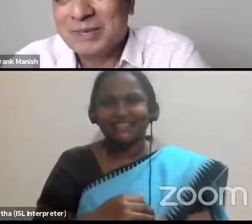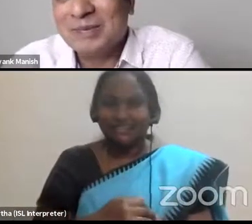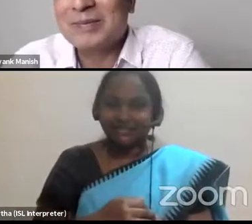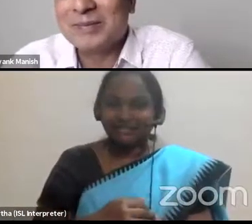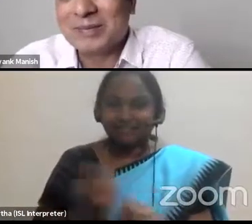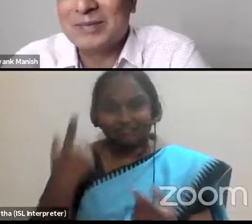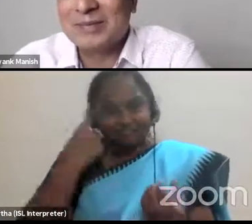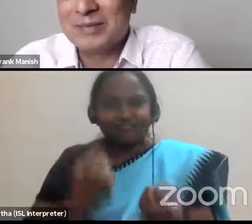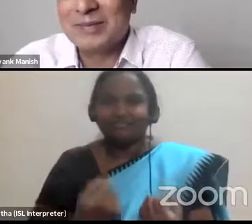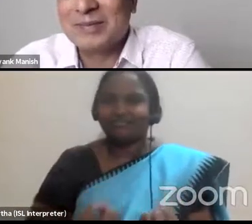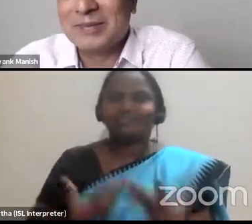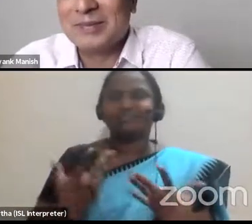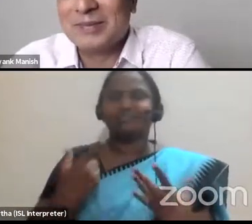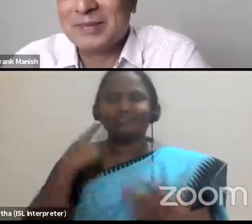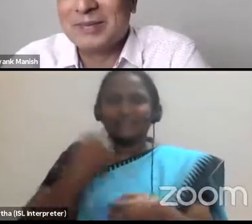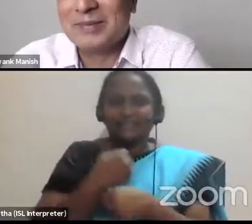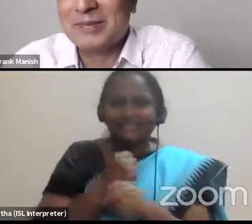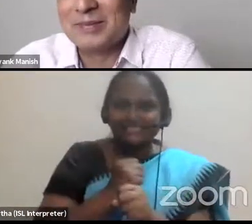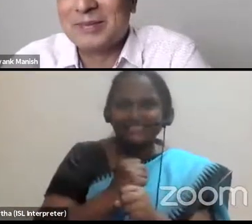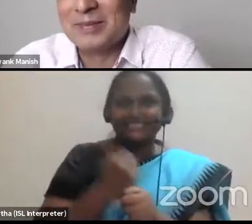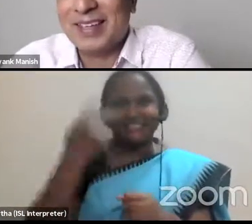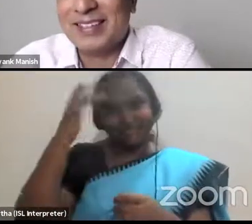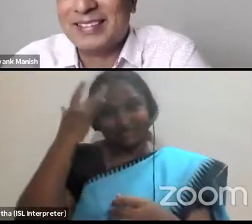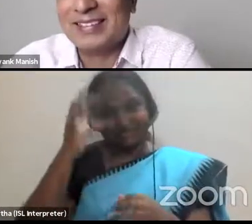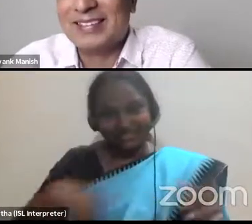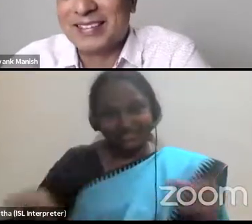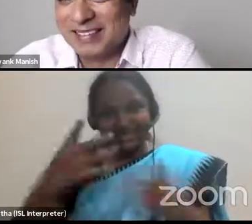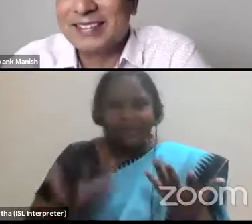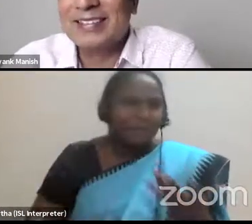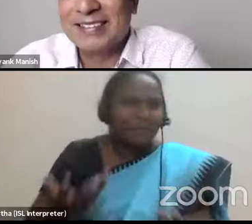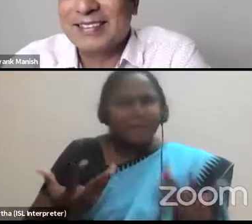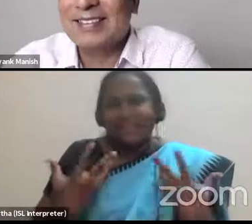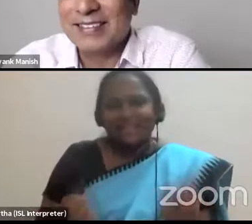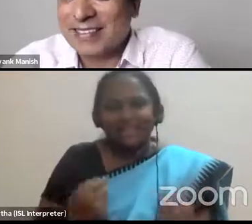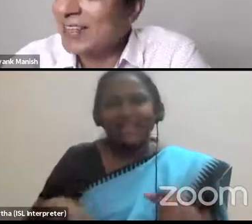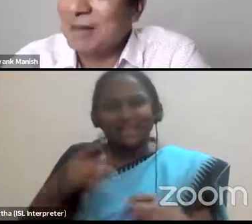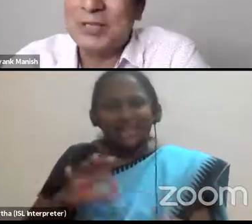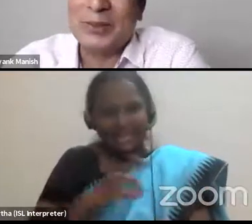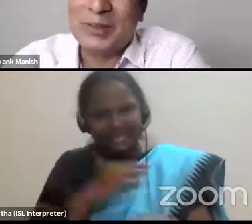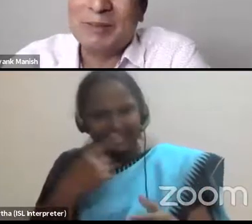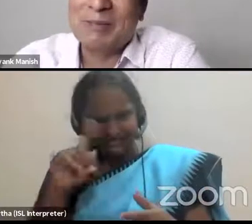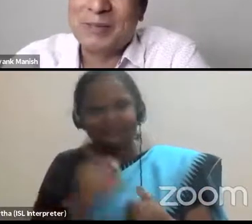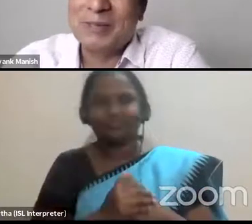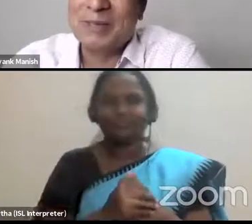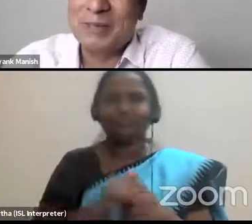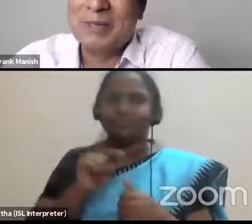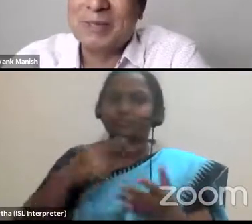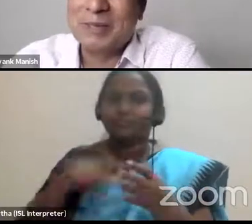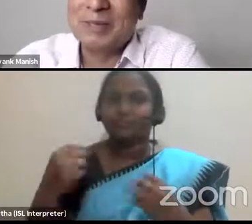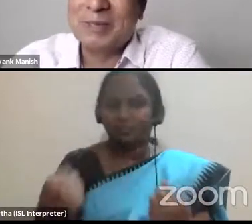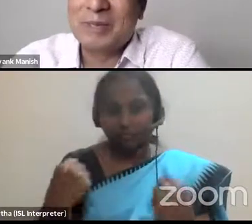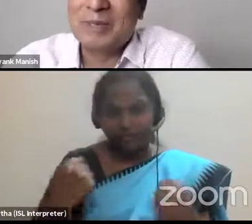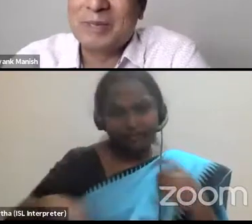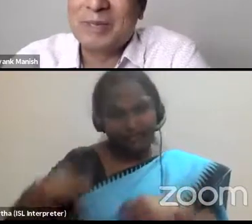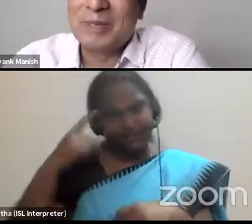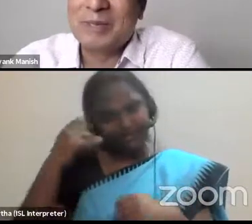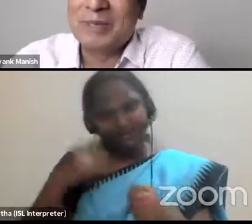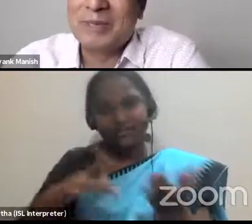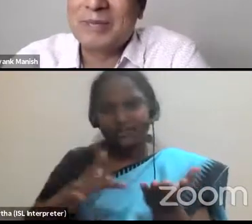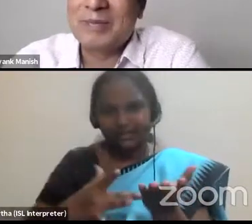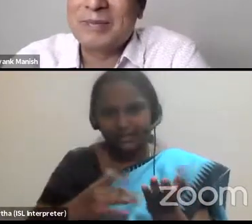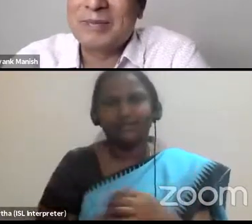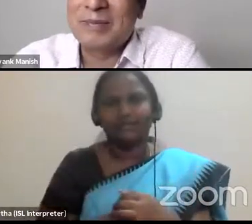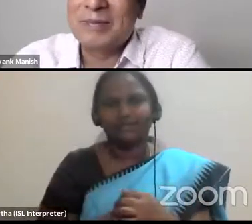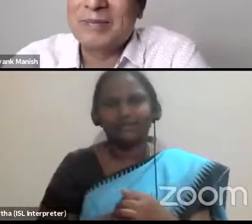spark, the creative genius in so many that might otherwise be latent, right? And that's the power, I guess, of this technology